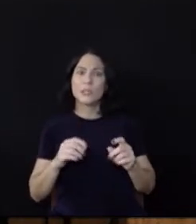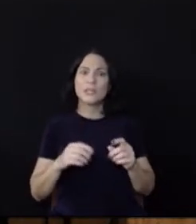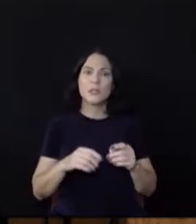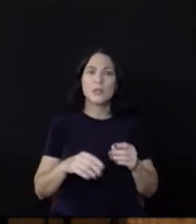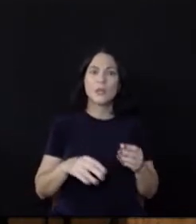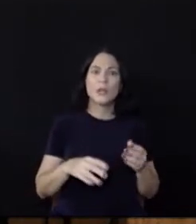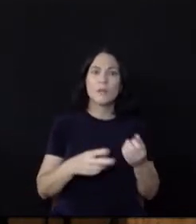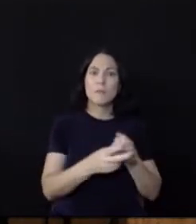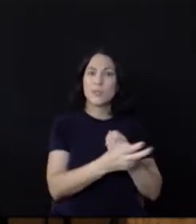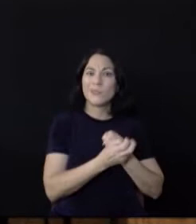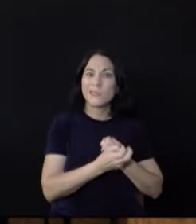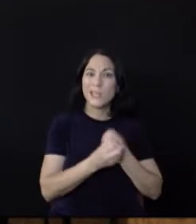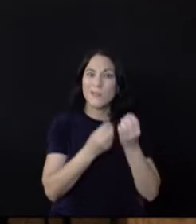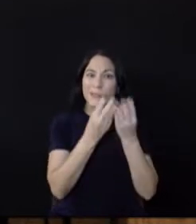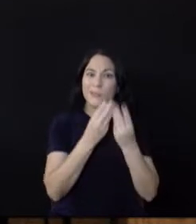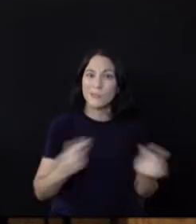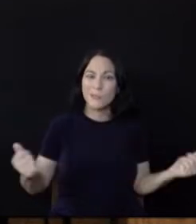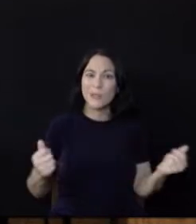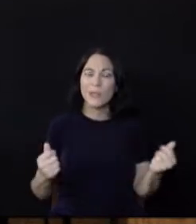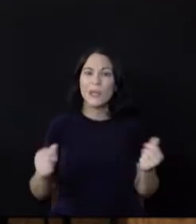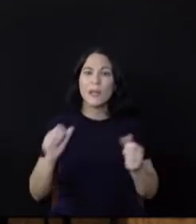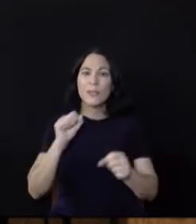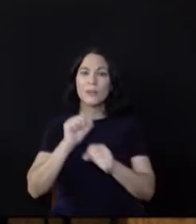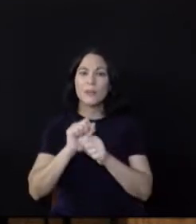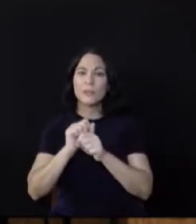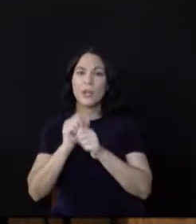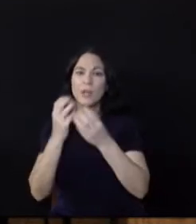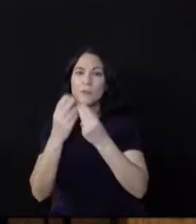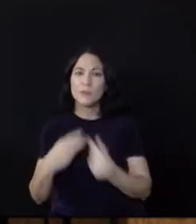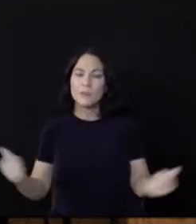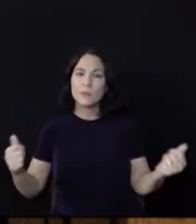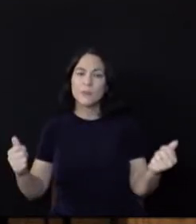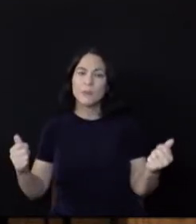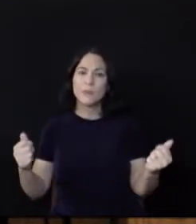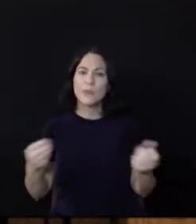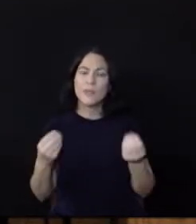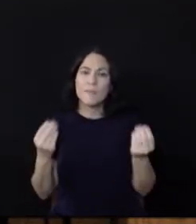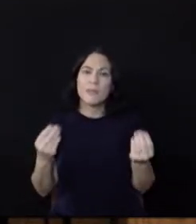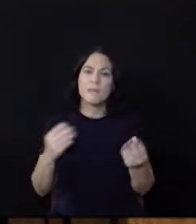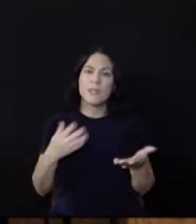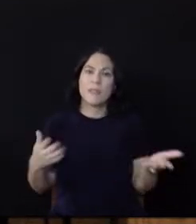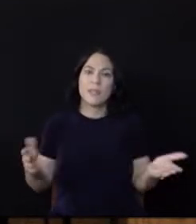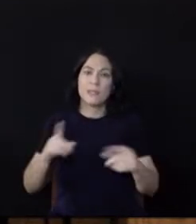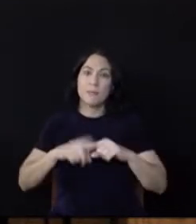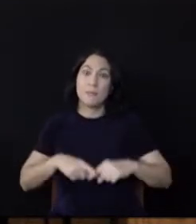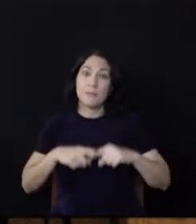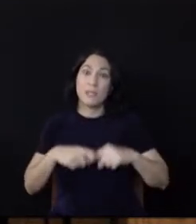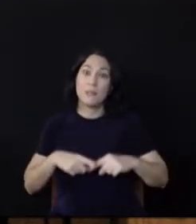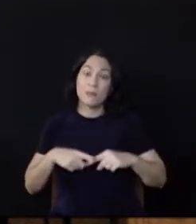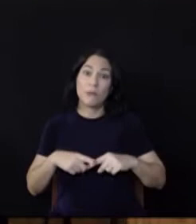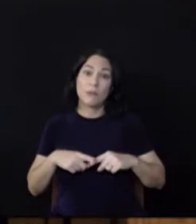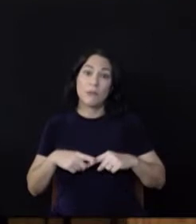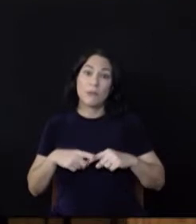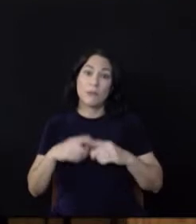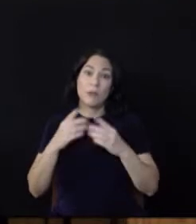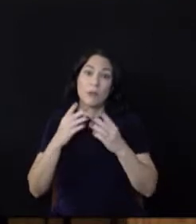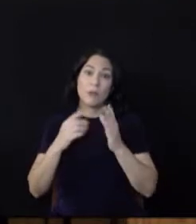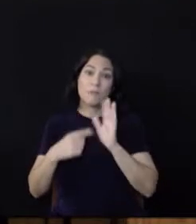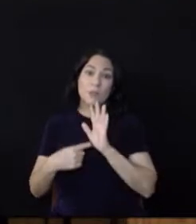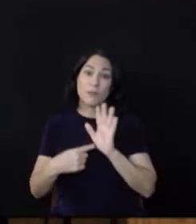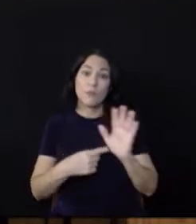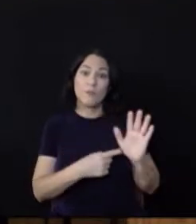employment disappear, if they've watched so many things that they have depended upon be revealed